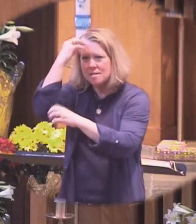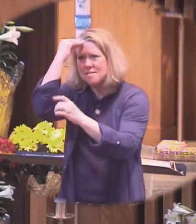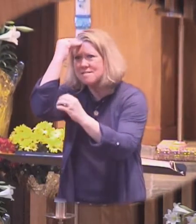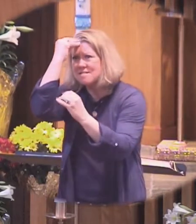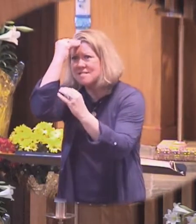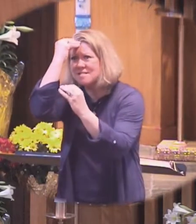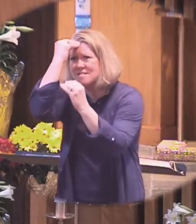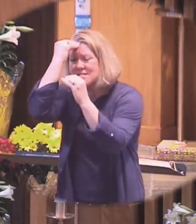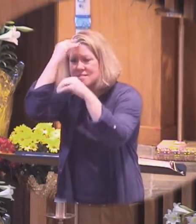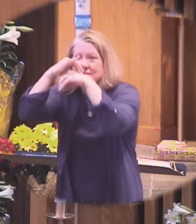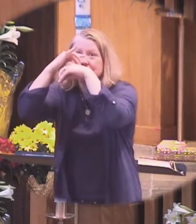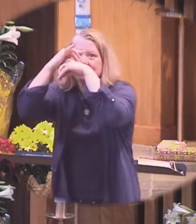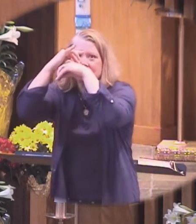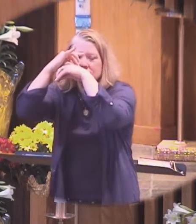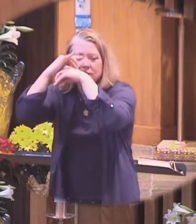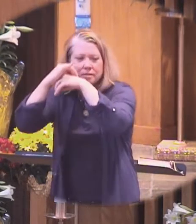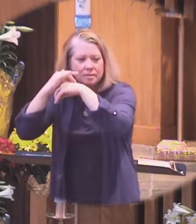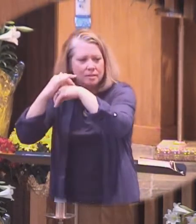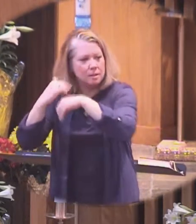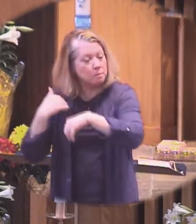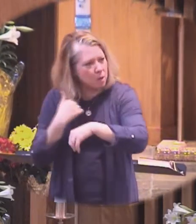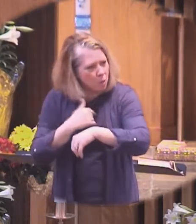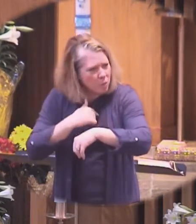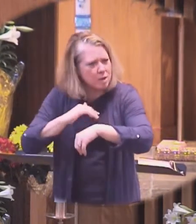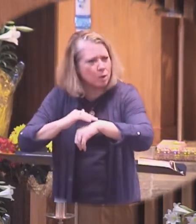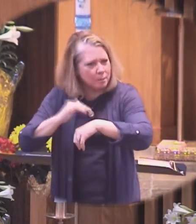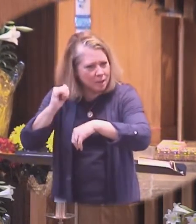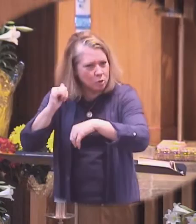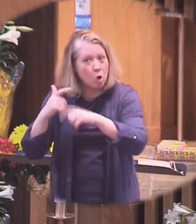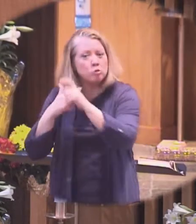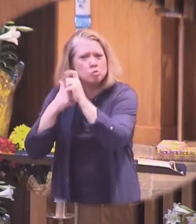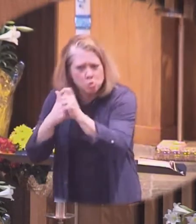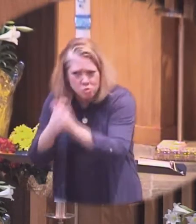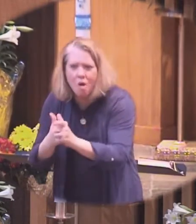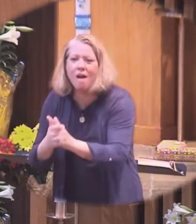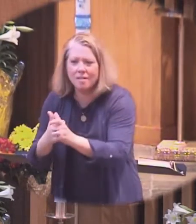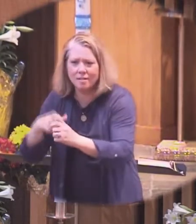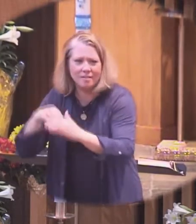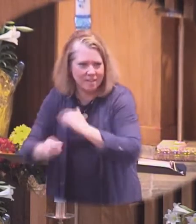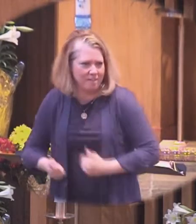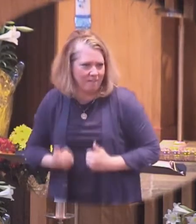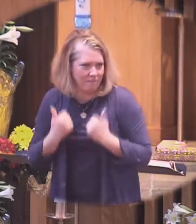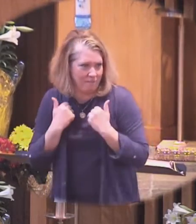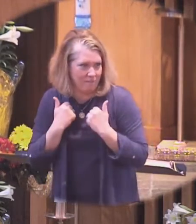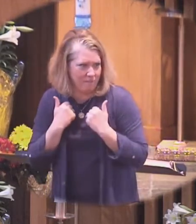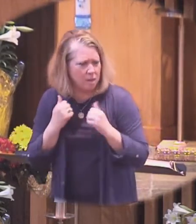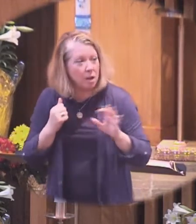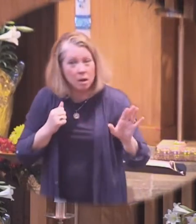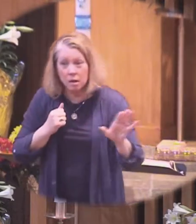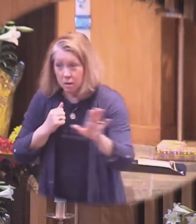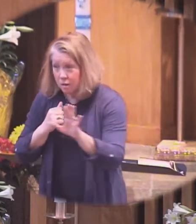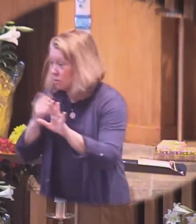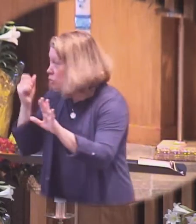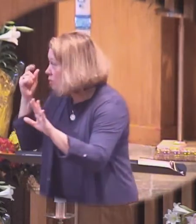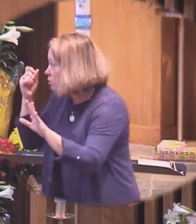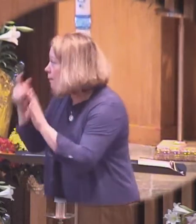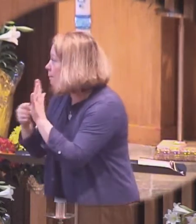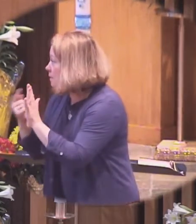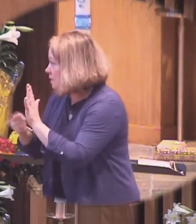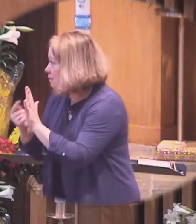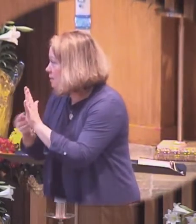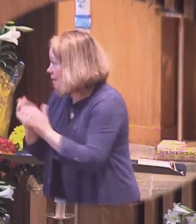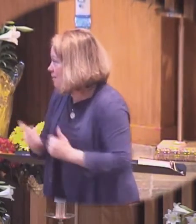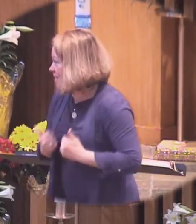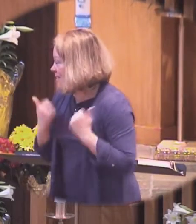called to run in this life. But on the other end, There can be those things that we experience in